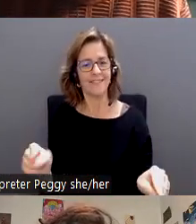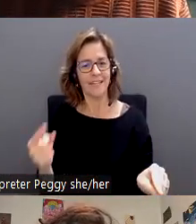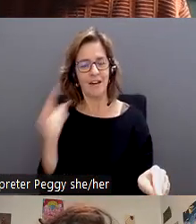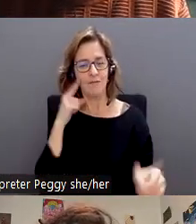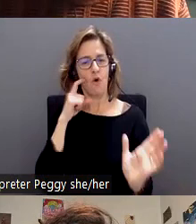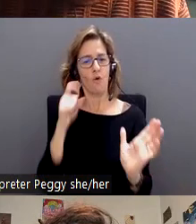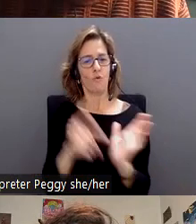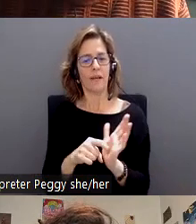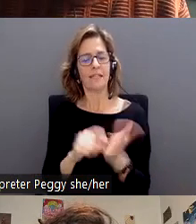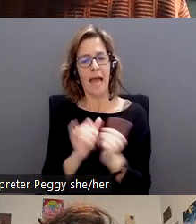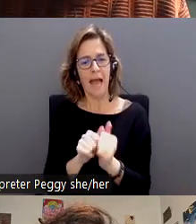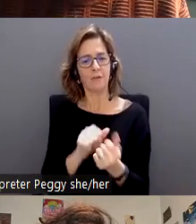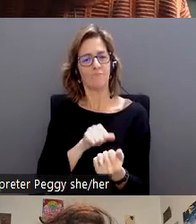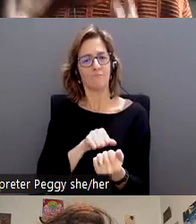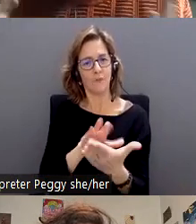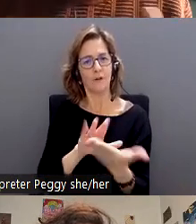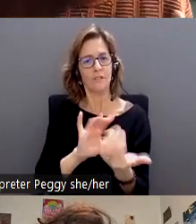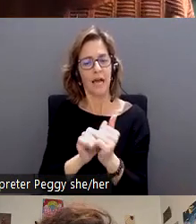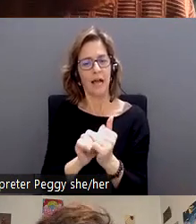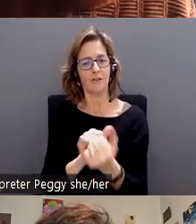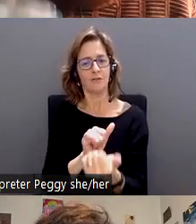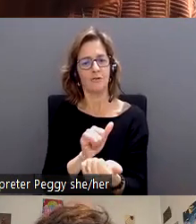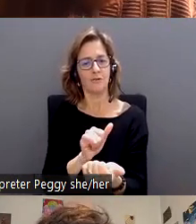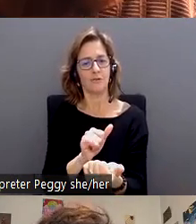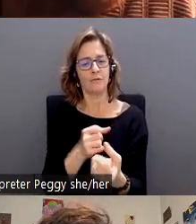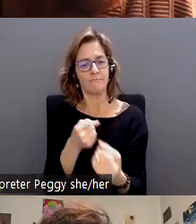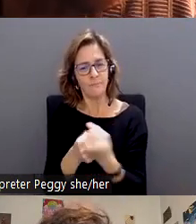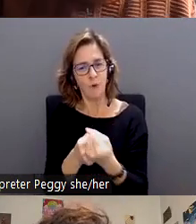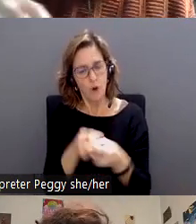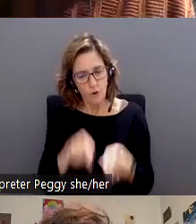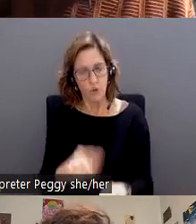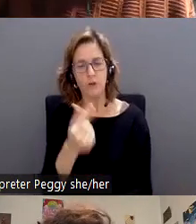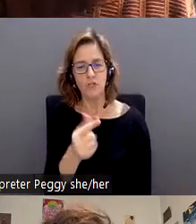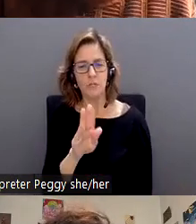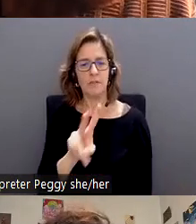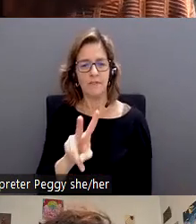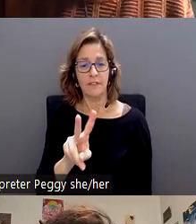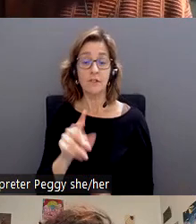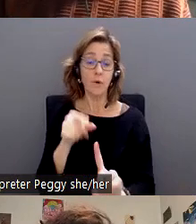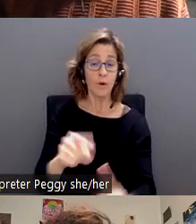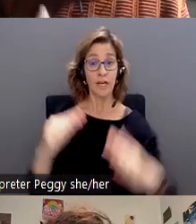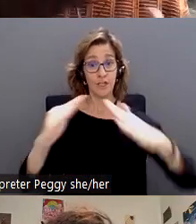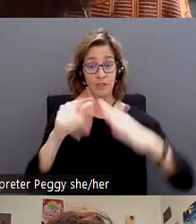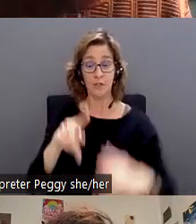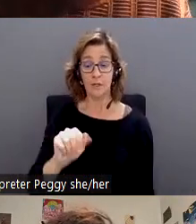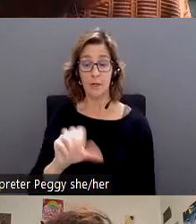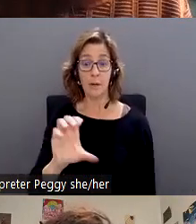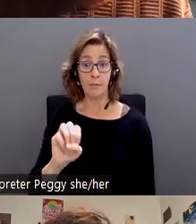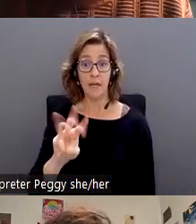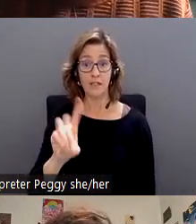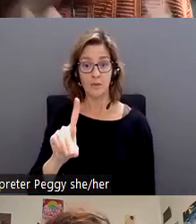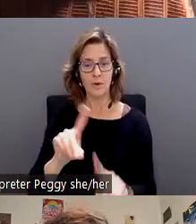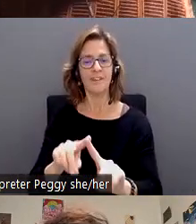In terms of, and that Pacewood is one solution in terms of expanding supports to this